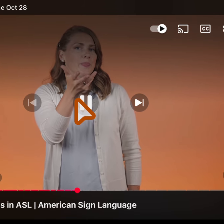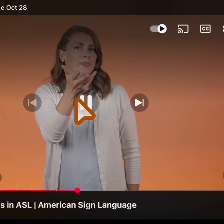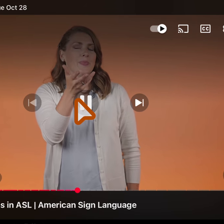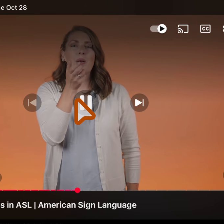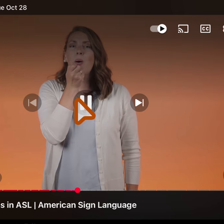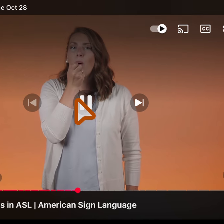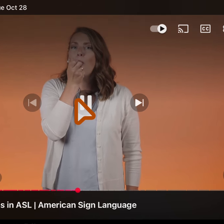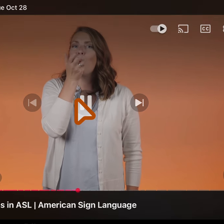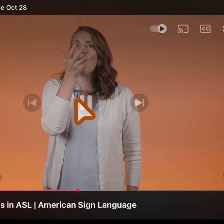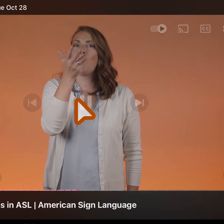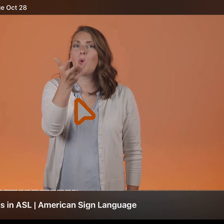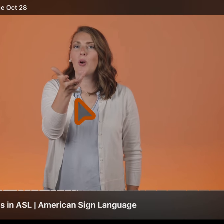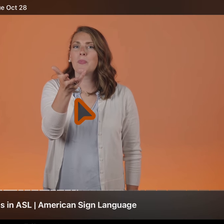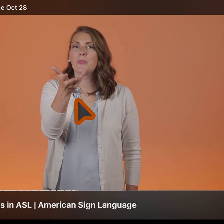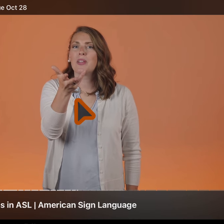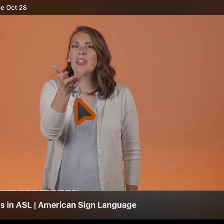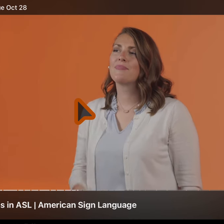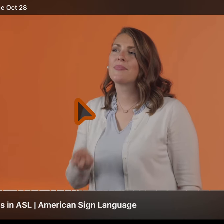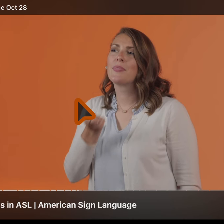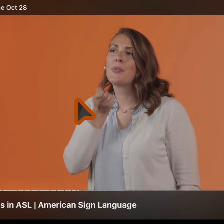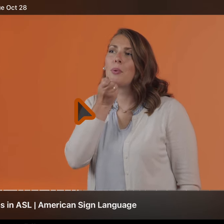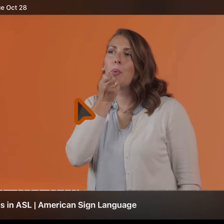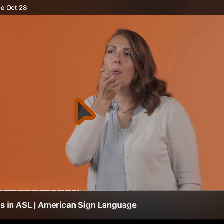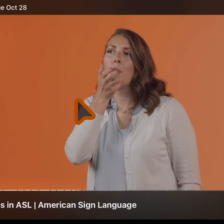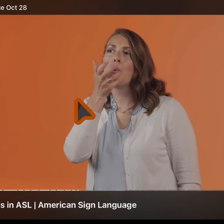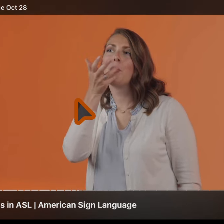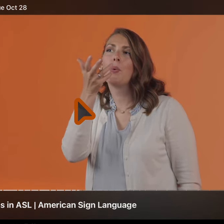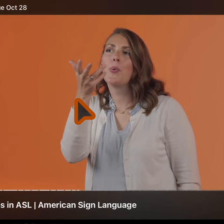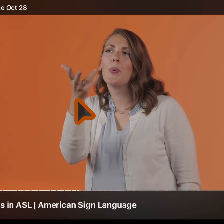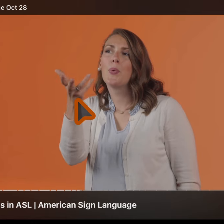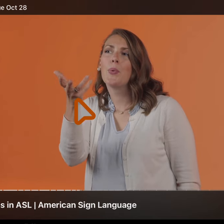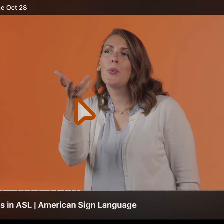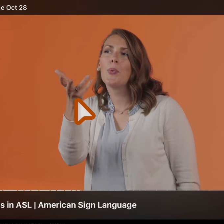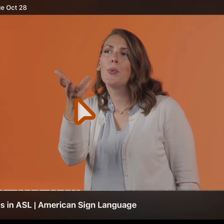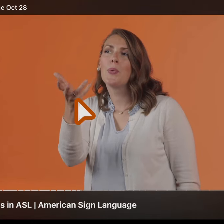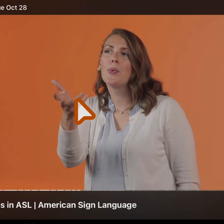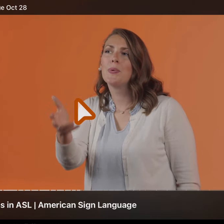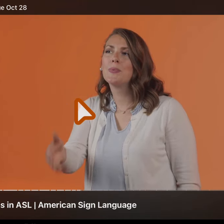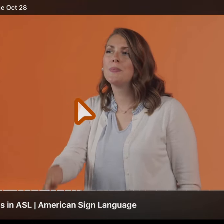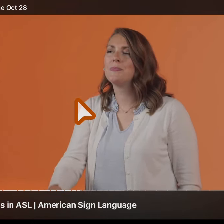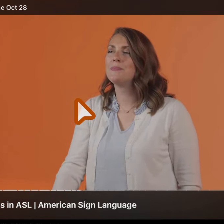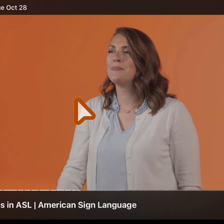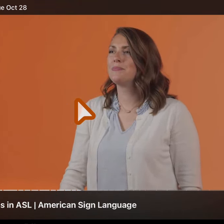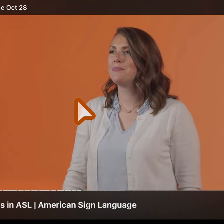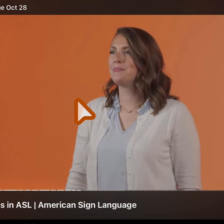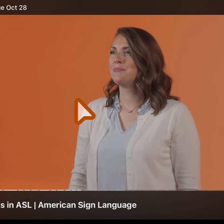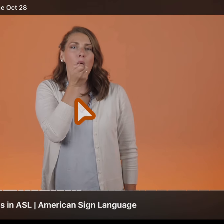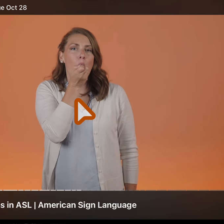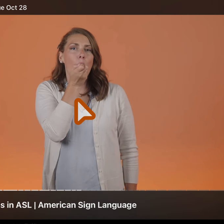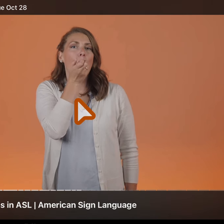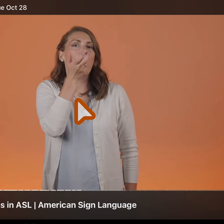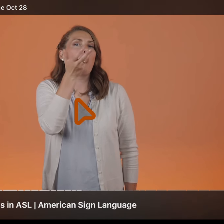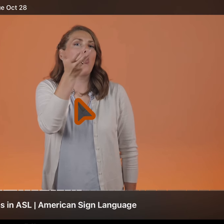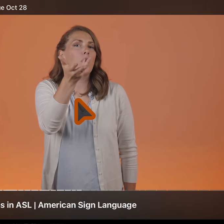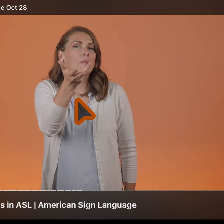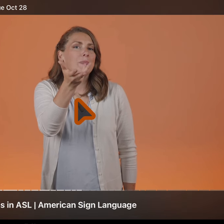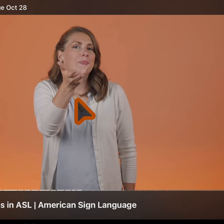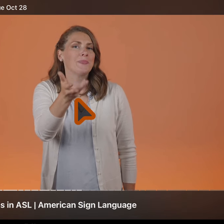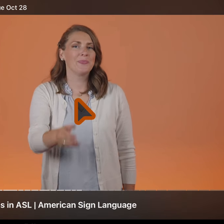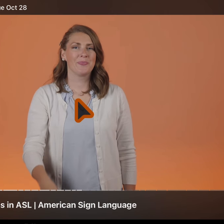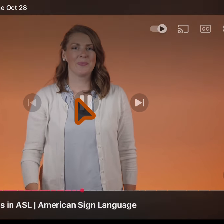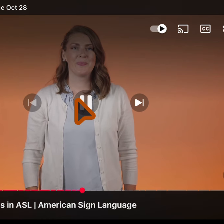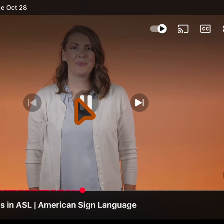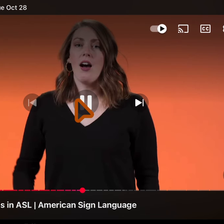Warm. Warm. It's like you're blowing warm air out of your mouth.